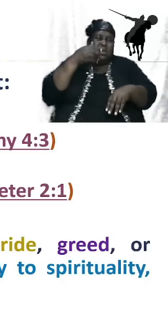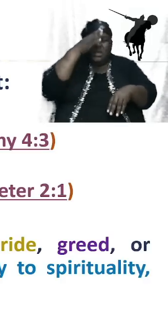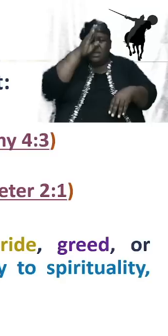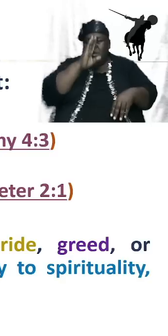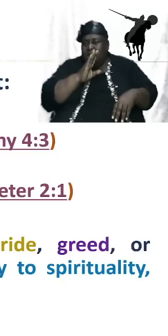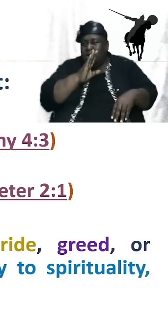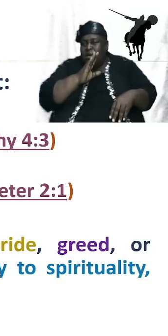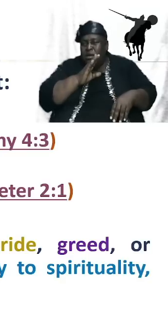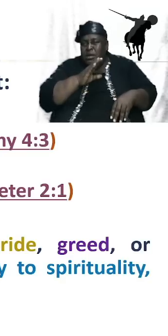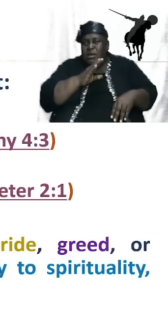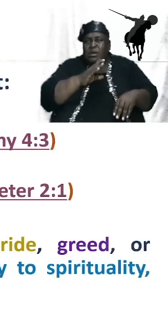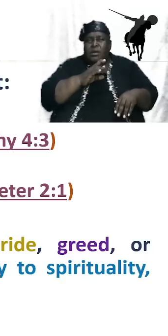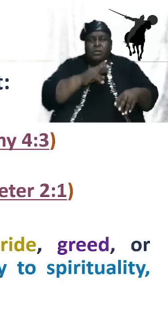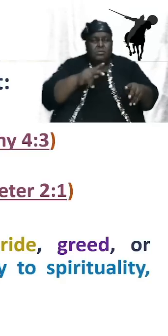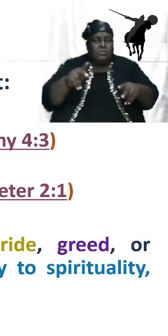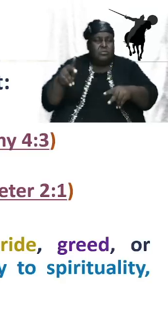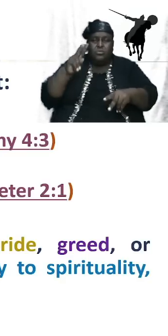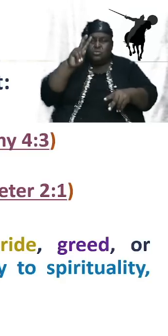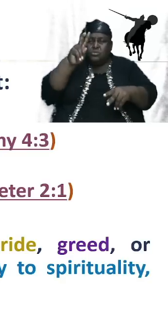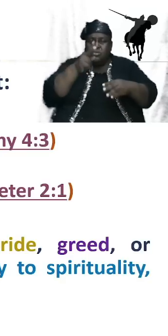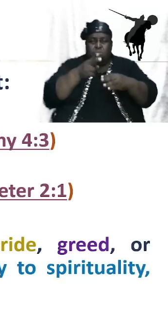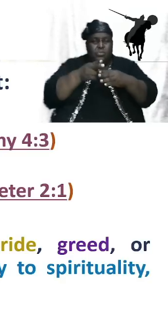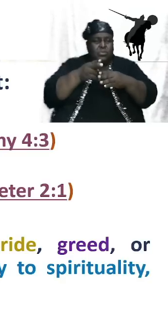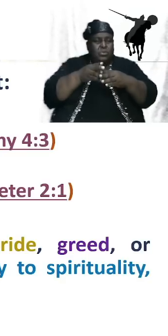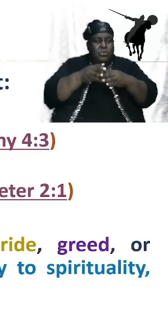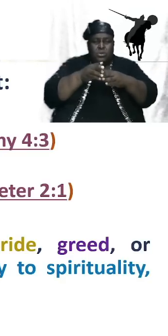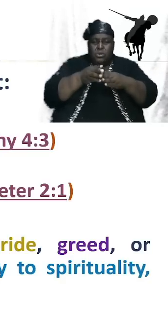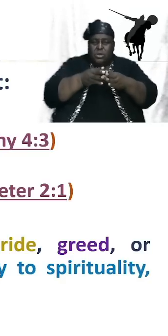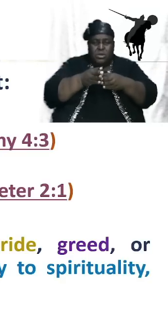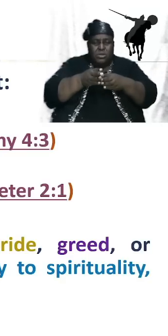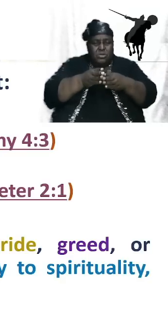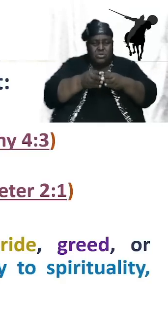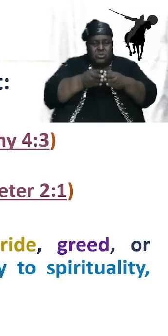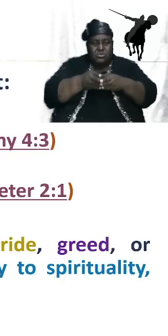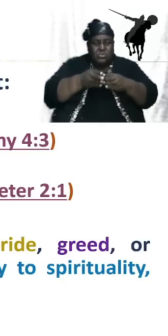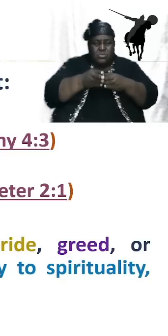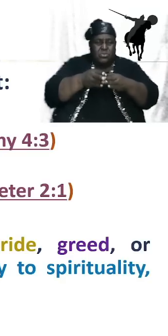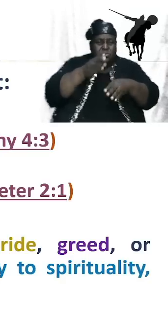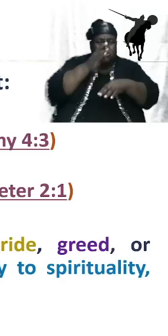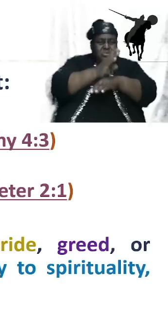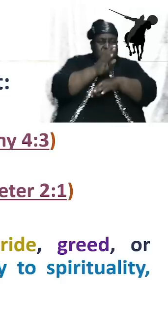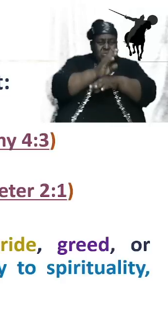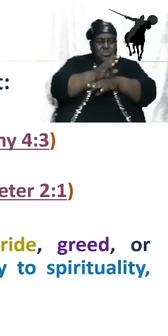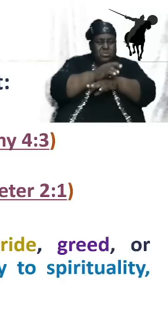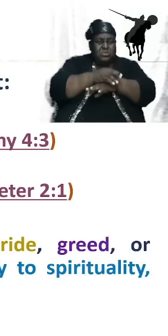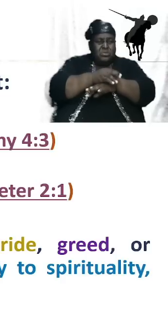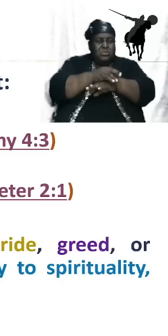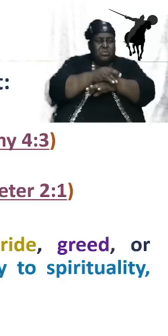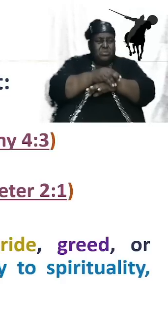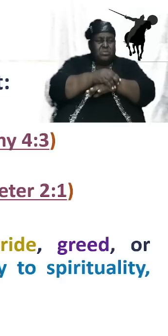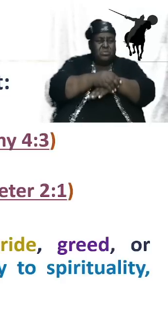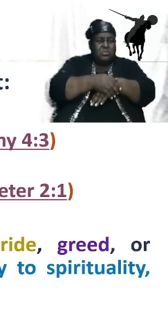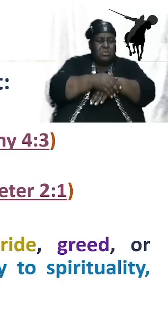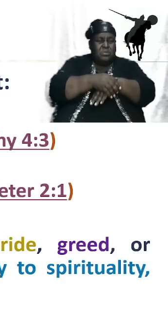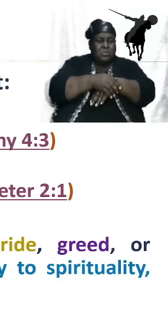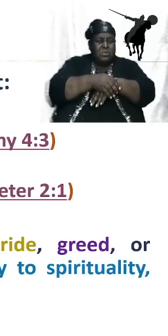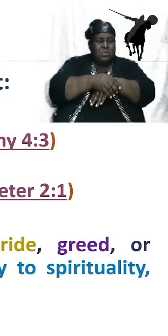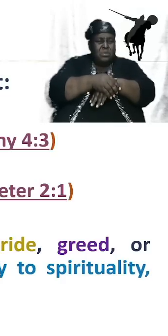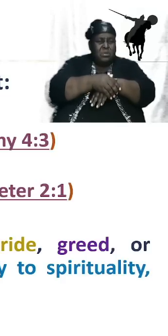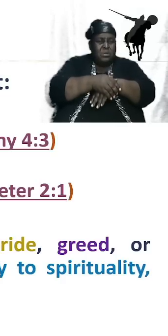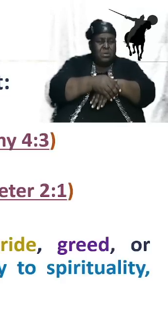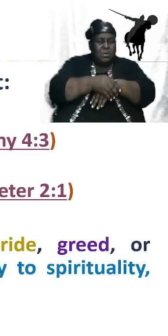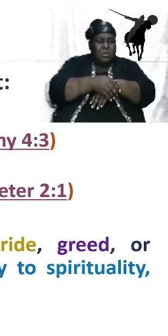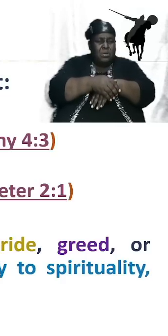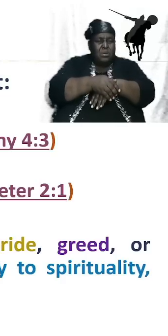two-edged sword to the church of Pergamos. Because he wanted to show that there must be a distinction, a division between the world and the church. But a lot of